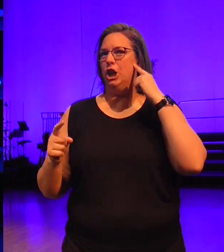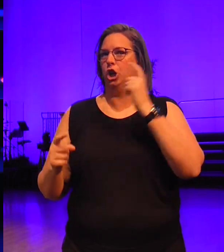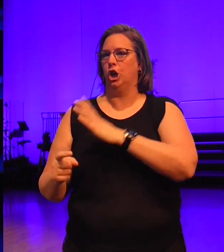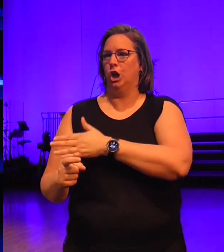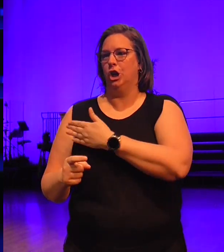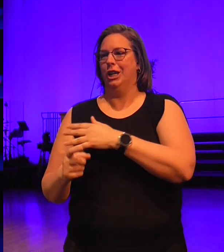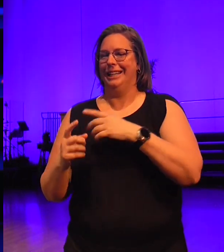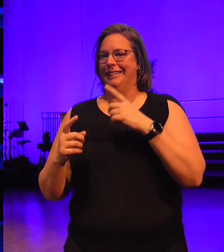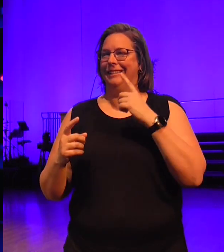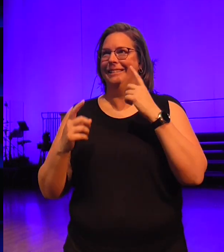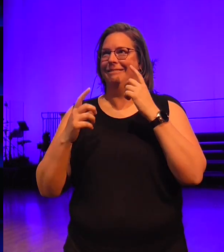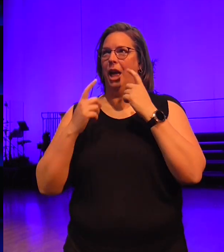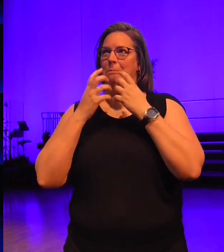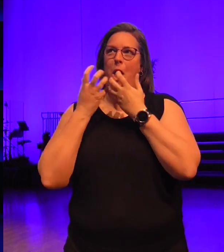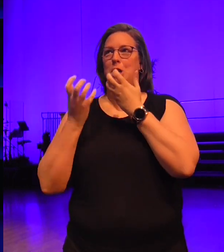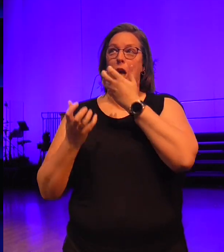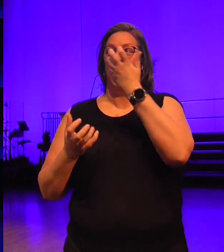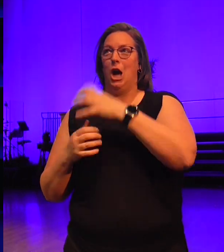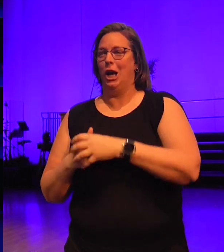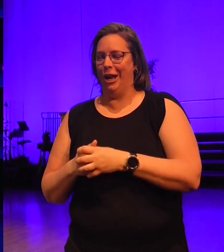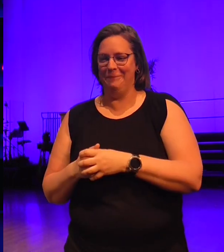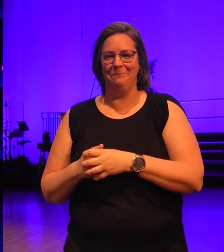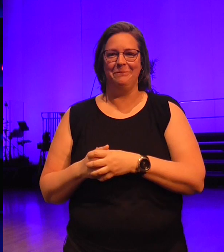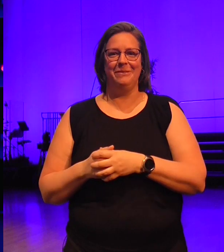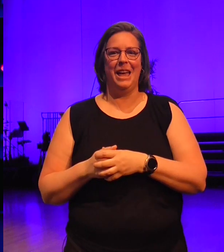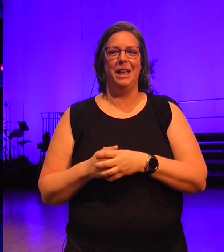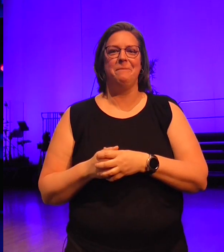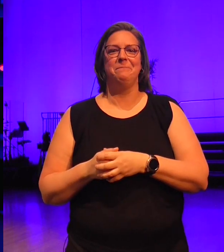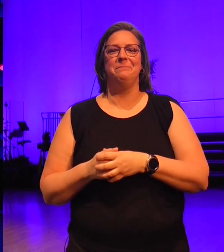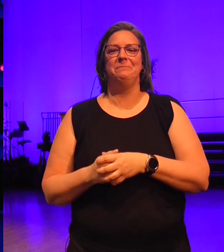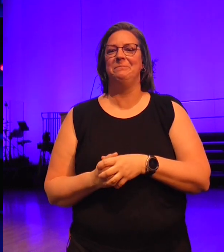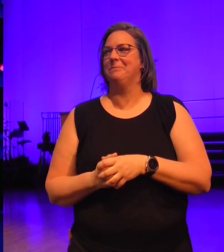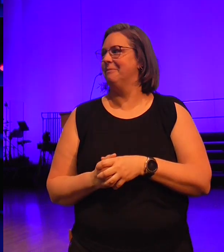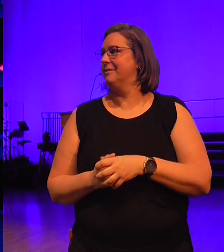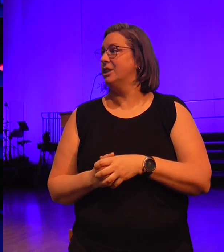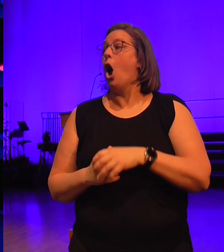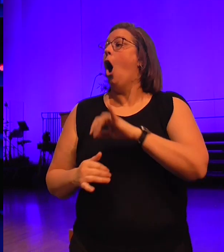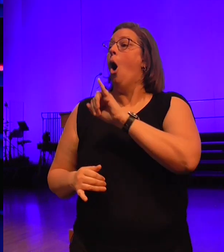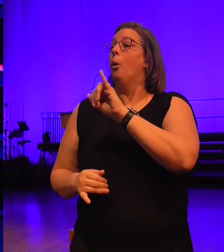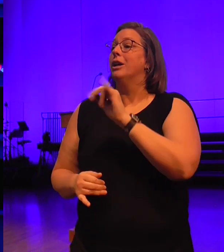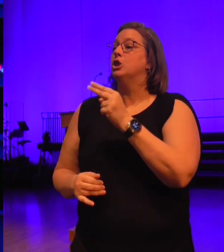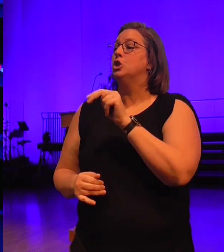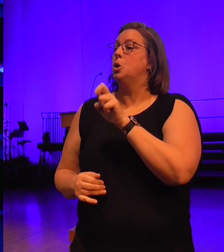We can remember, amen, amen. Oh, it's Juniper.